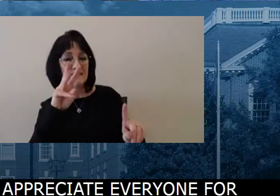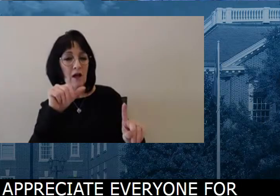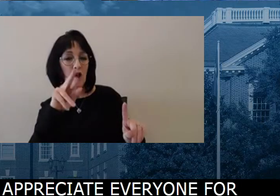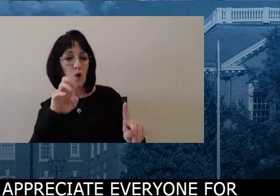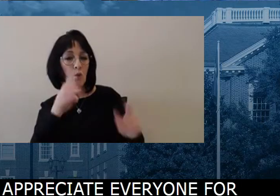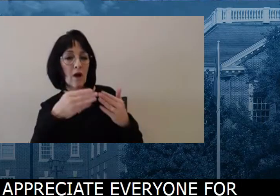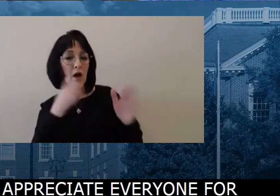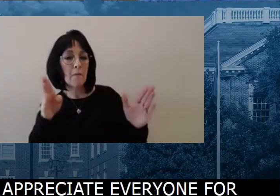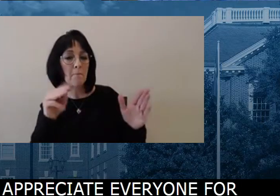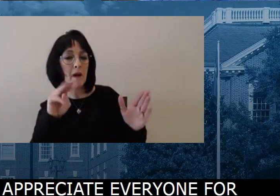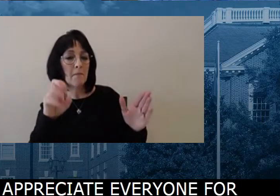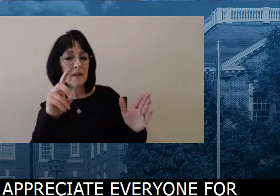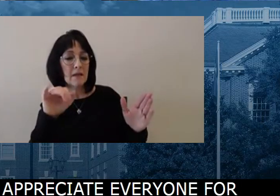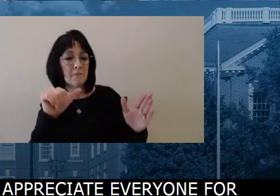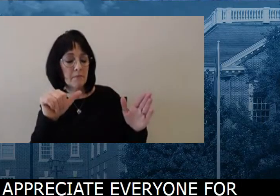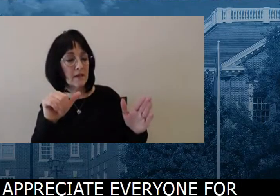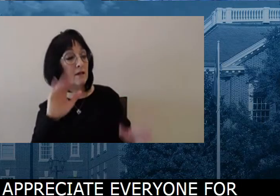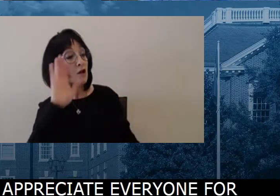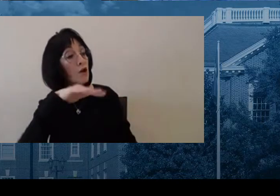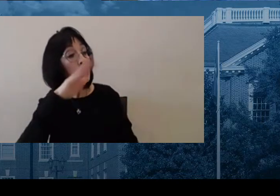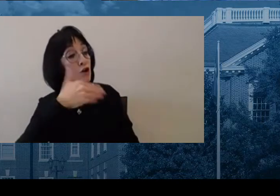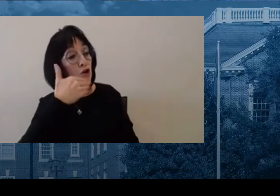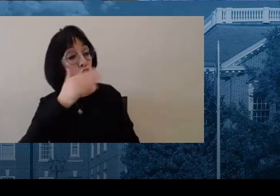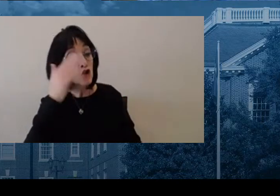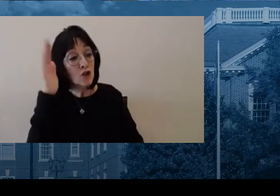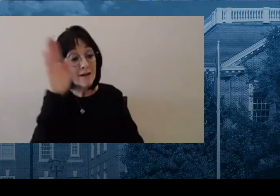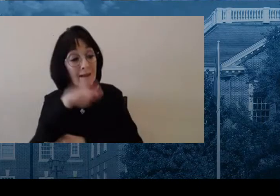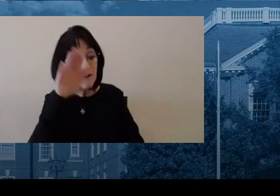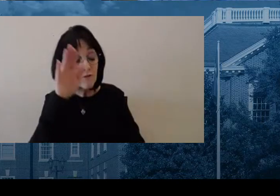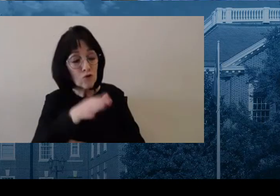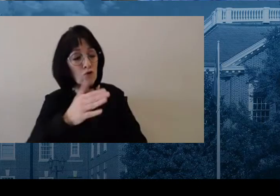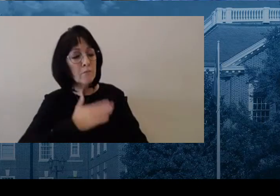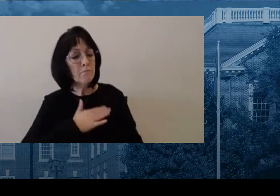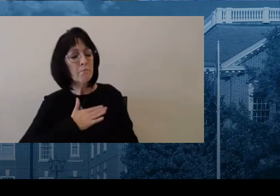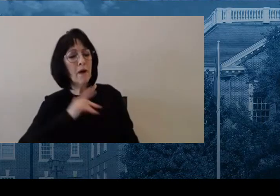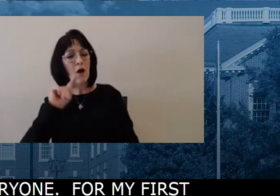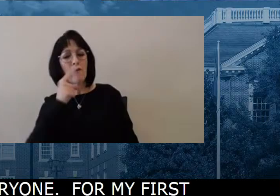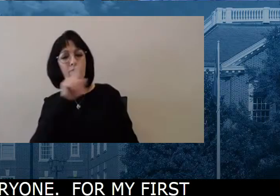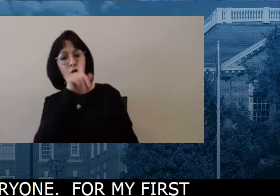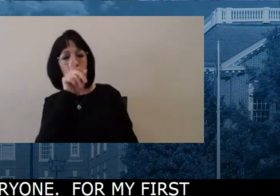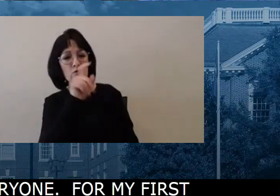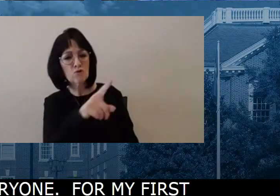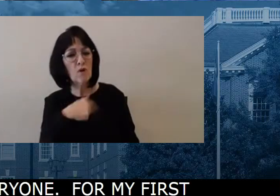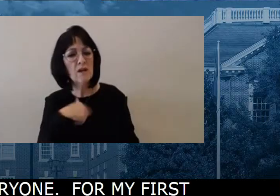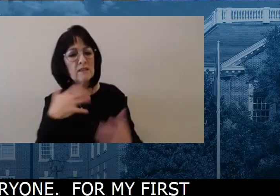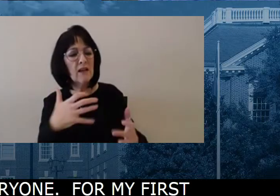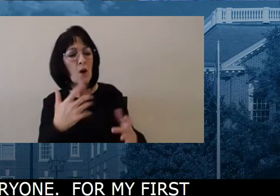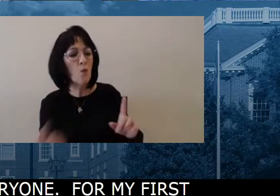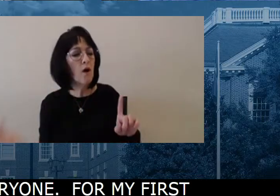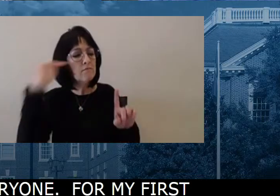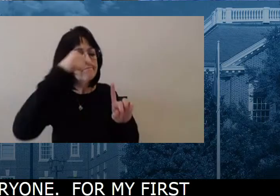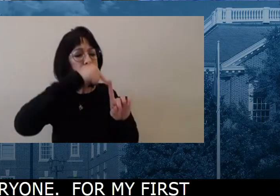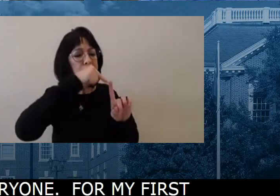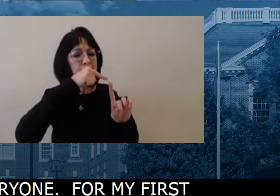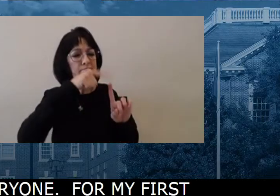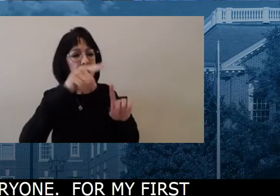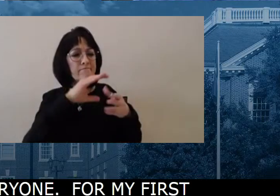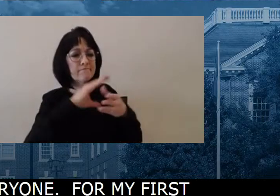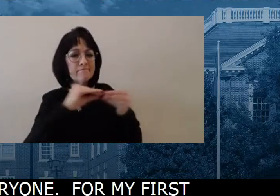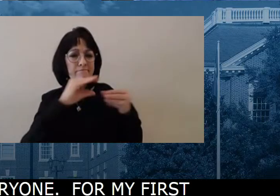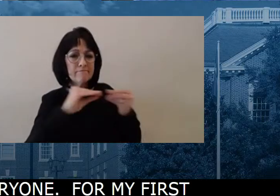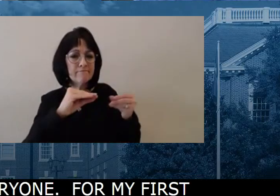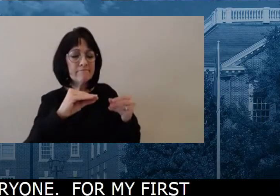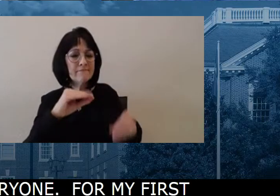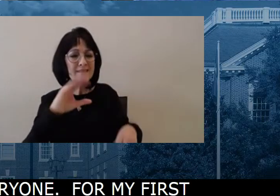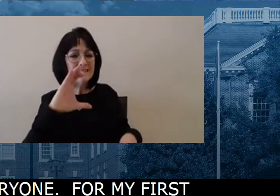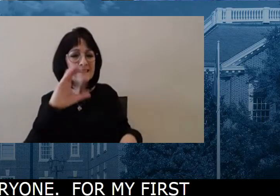Good afternoon, everyone. For my first question here, I want to go back to the CDC guidance around people who've been vaccinated